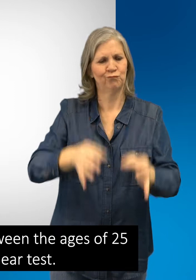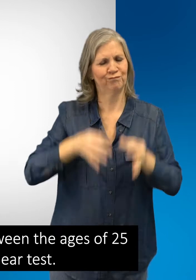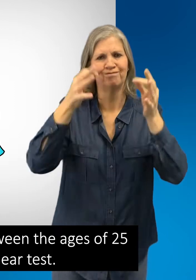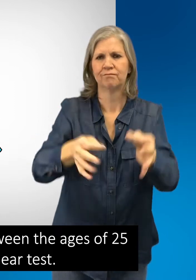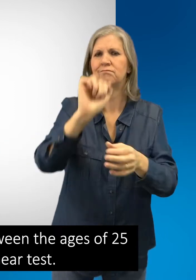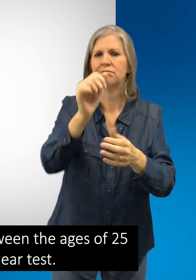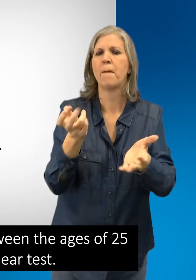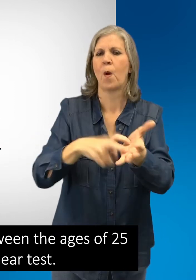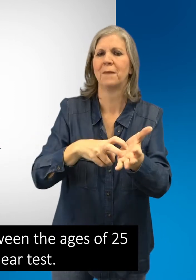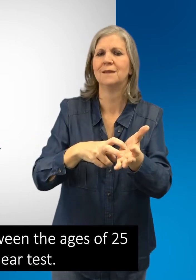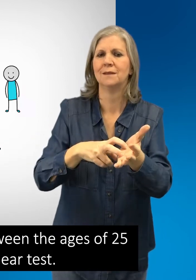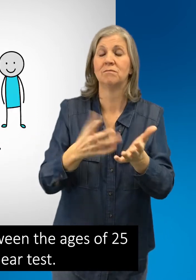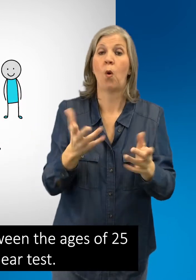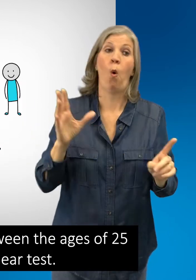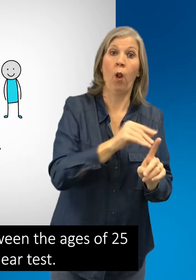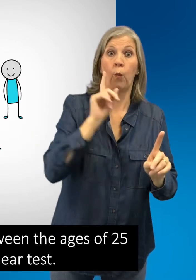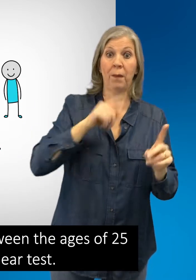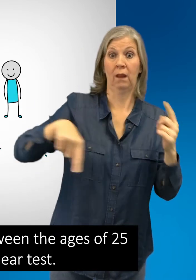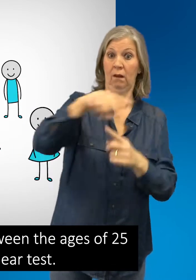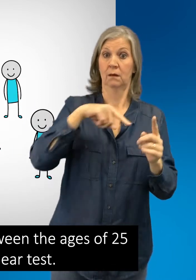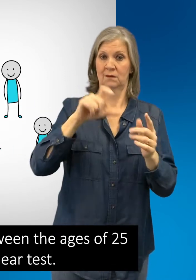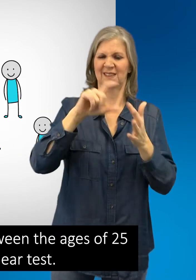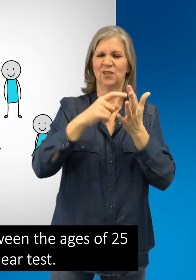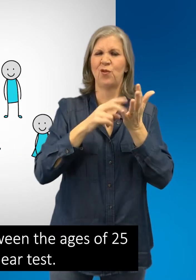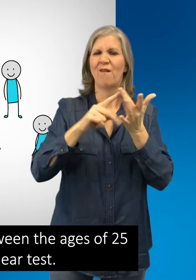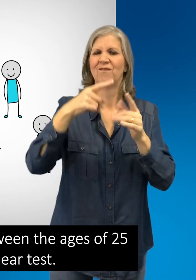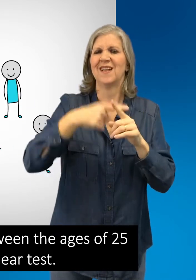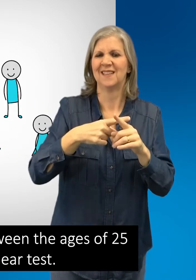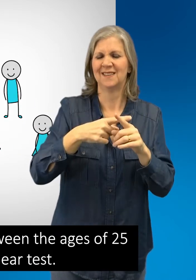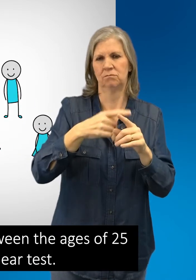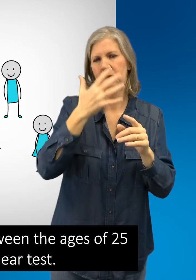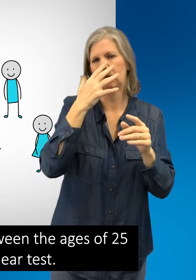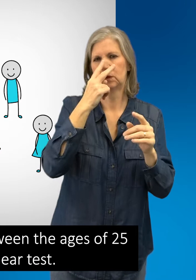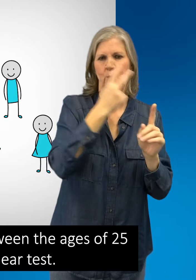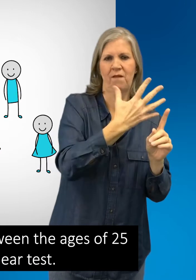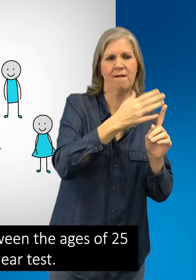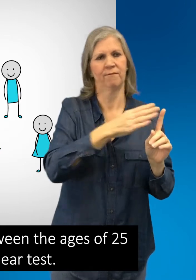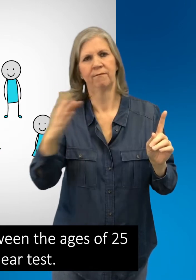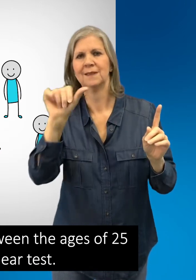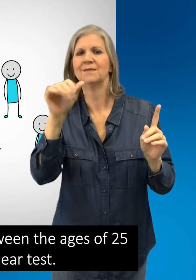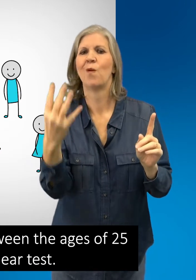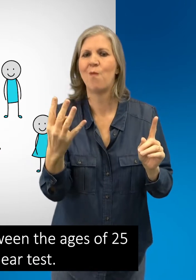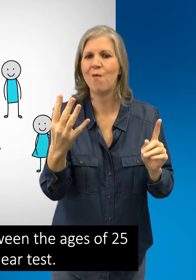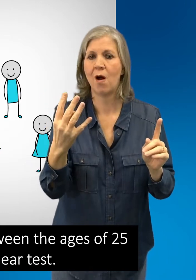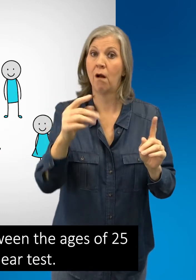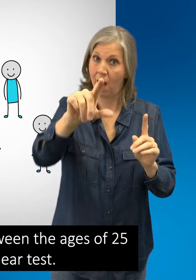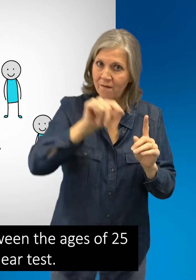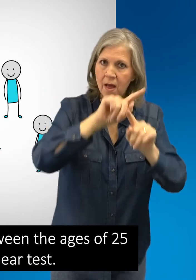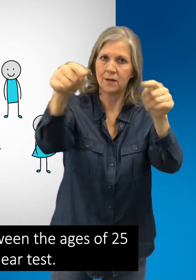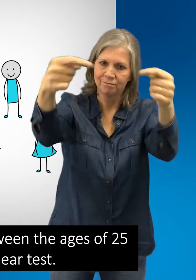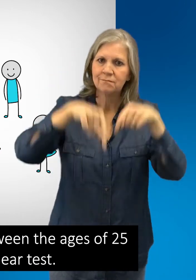All women and people with a cervix between the ages of 25 and 64 will be invited for a smear test.